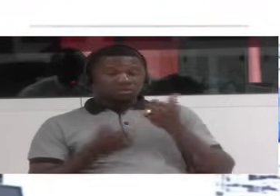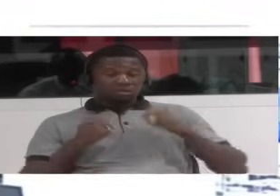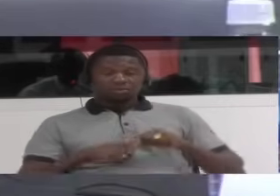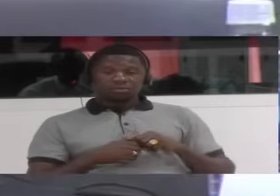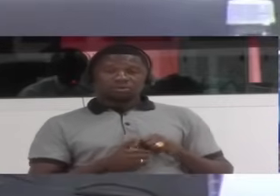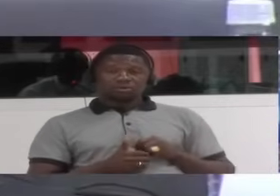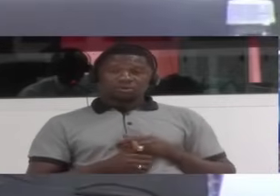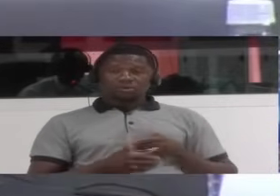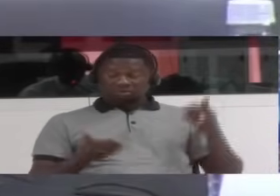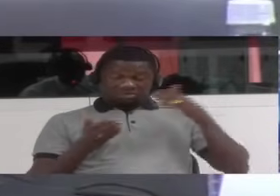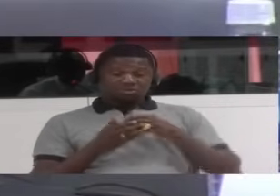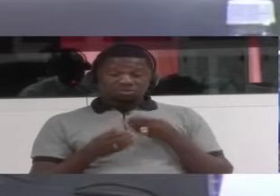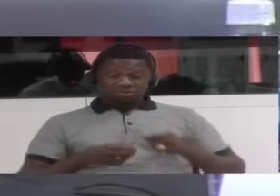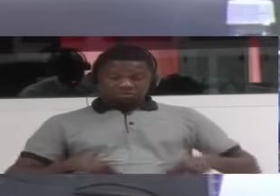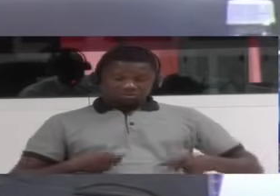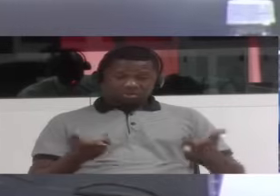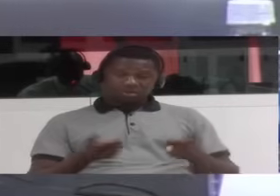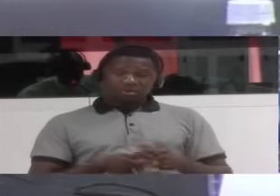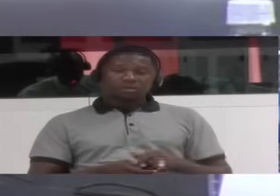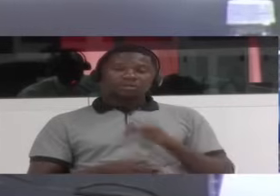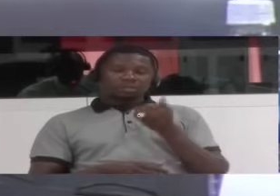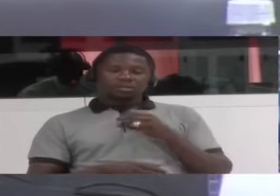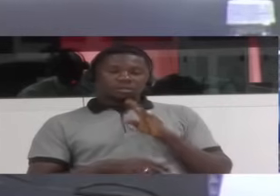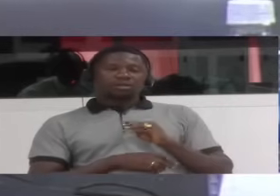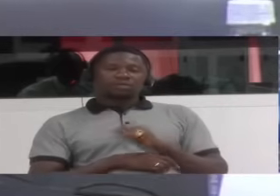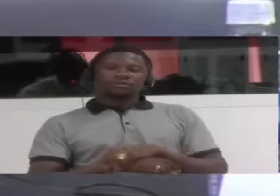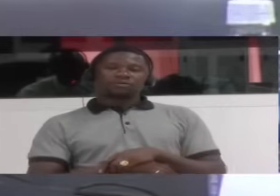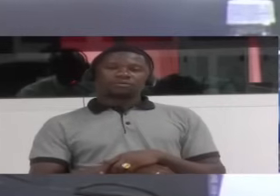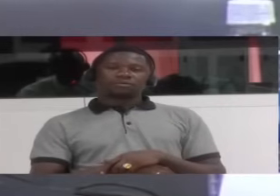Yet still you spent it? Yes, I did.